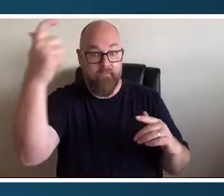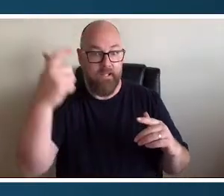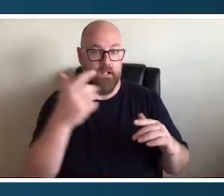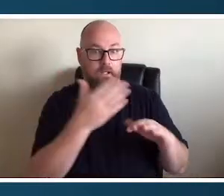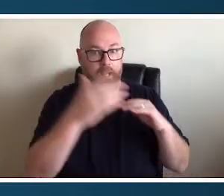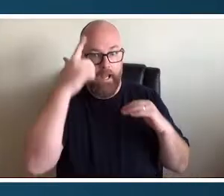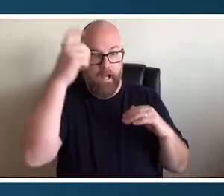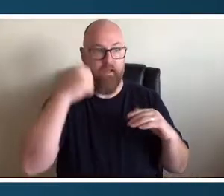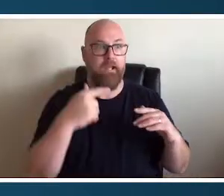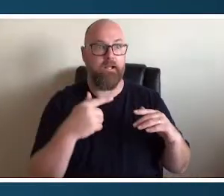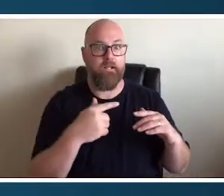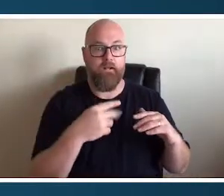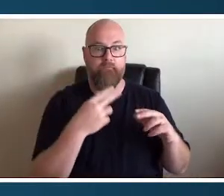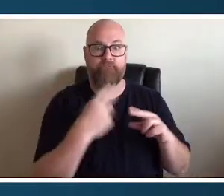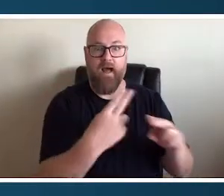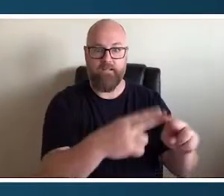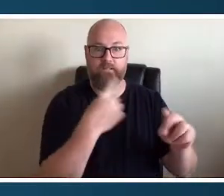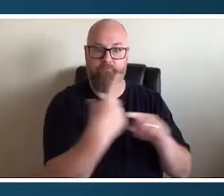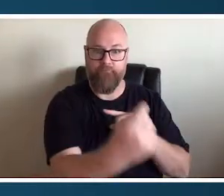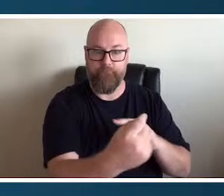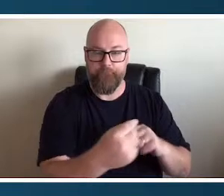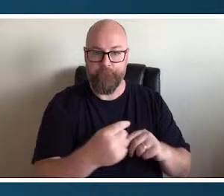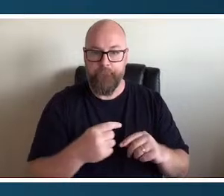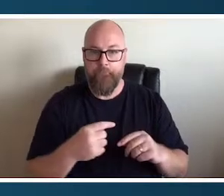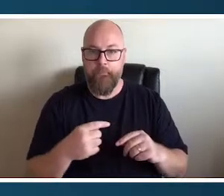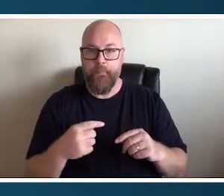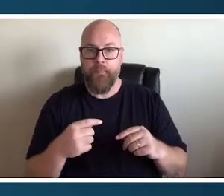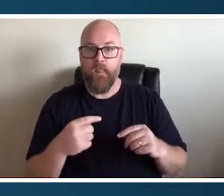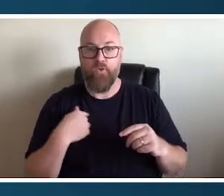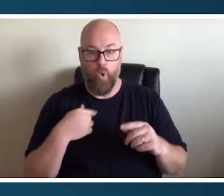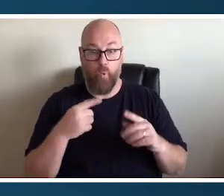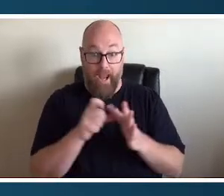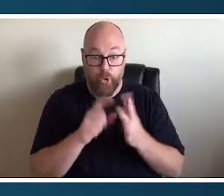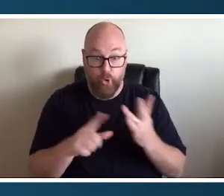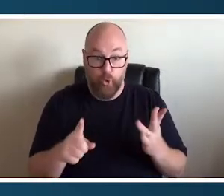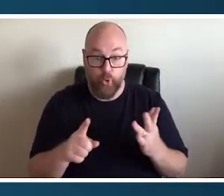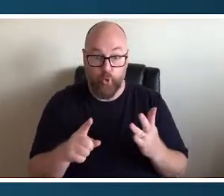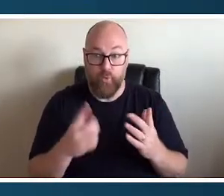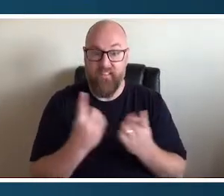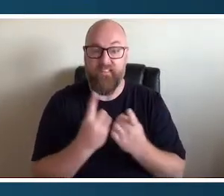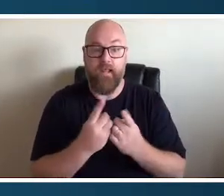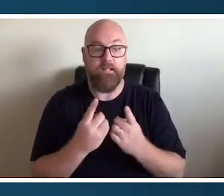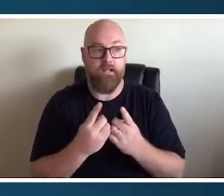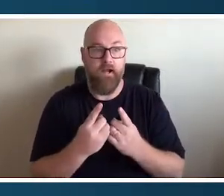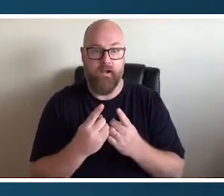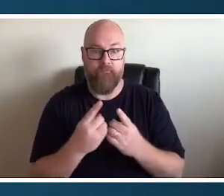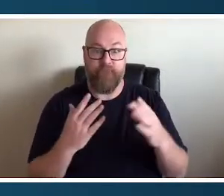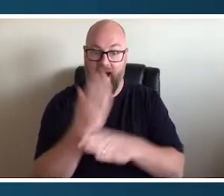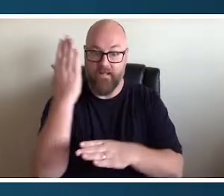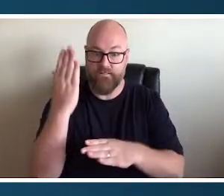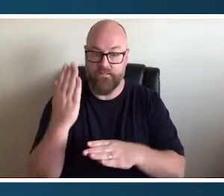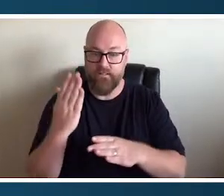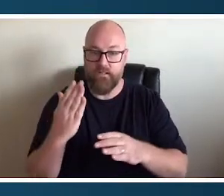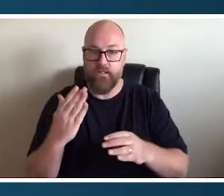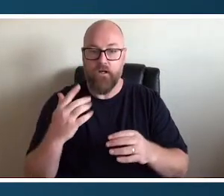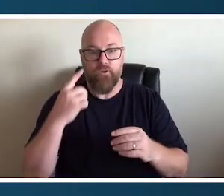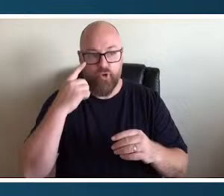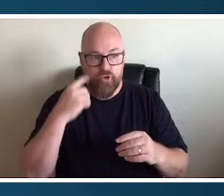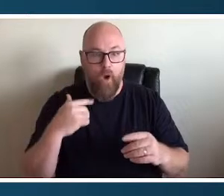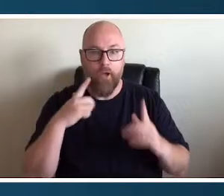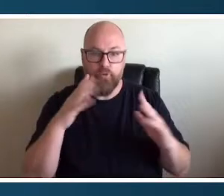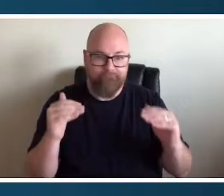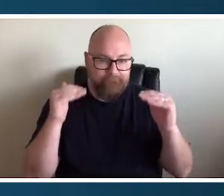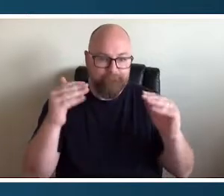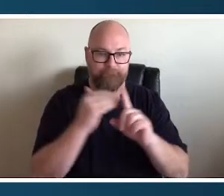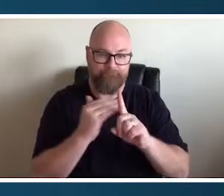fast. Really, try to do different things to see if you can advance some of those